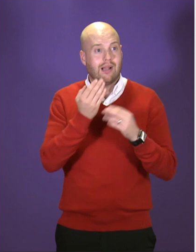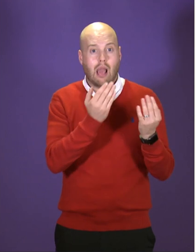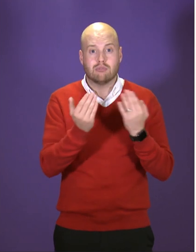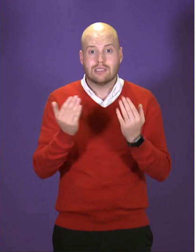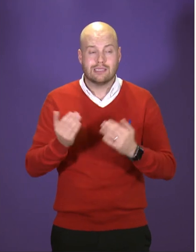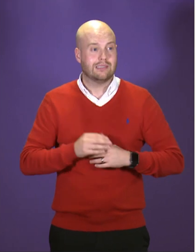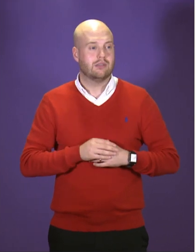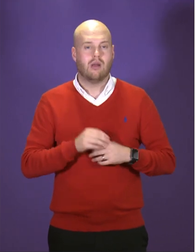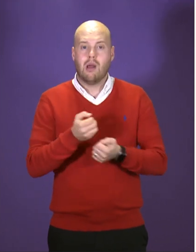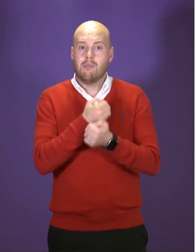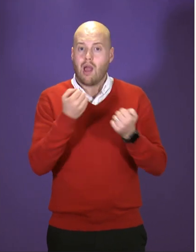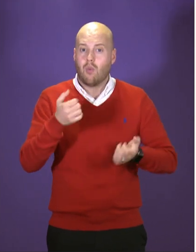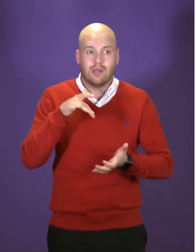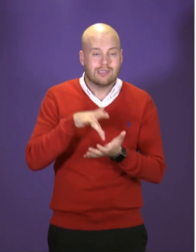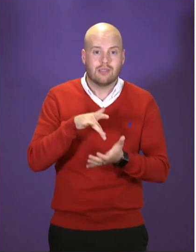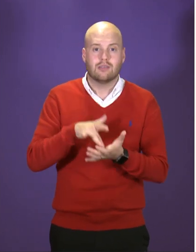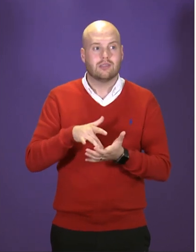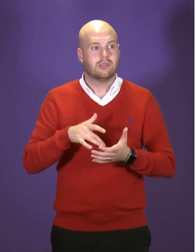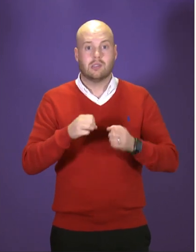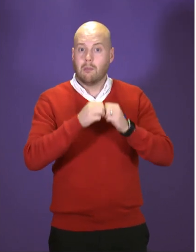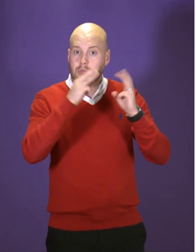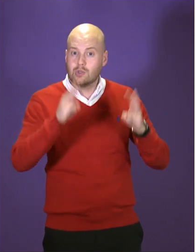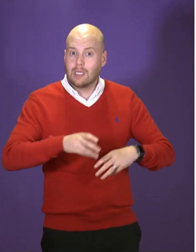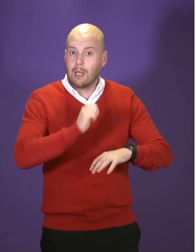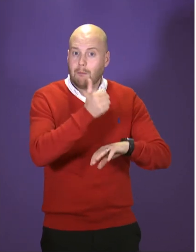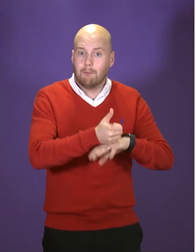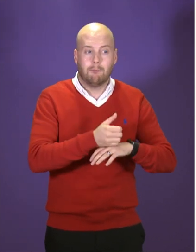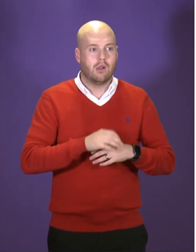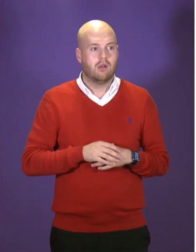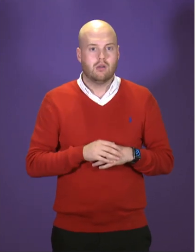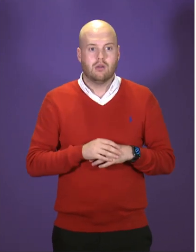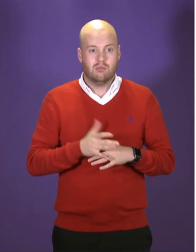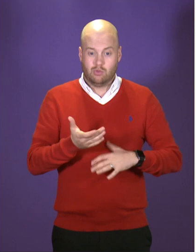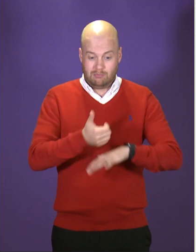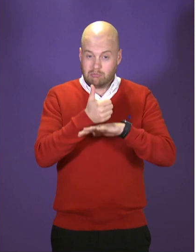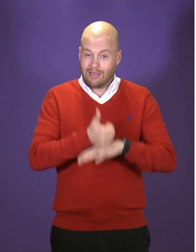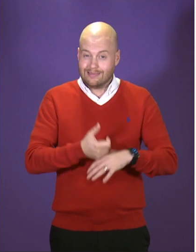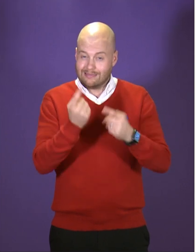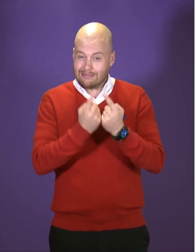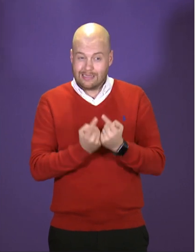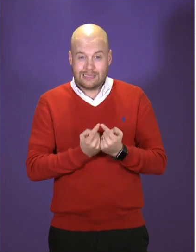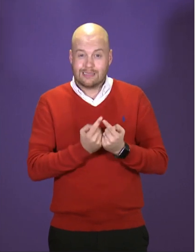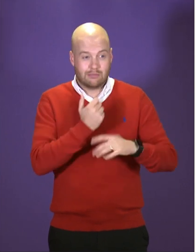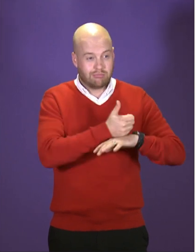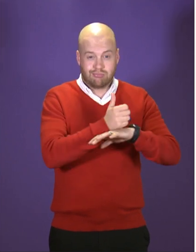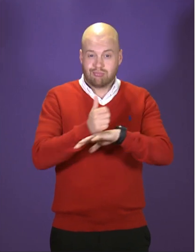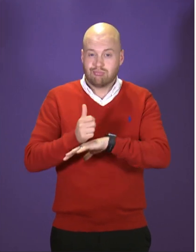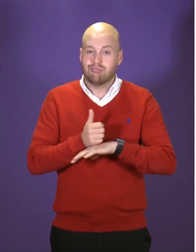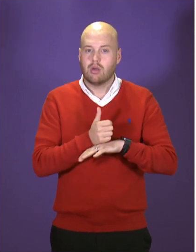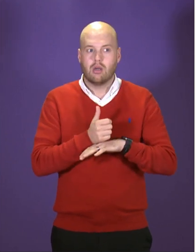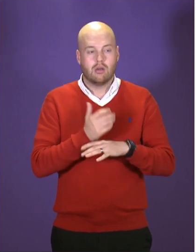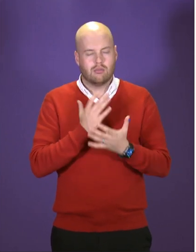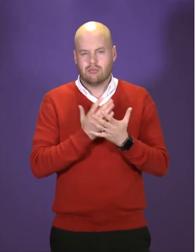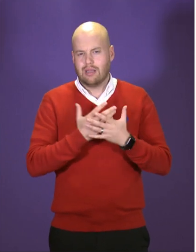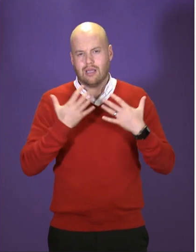was transformed into a conference center, the museums came up, Baseline with Brad did an incredible job, pizzerias